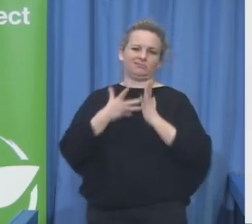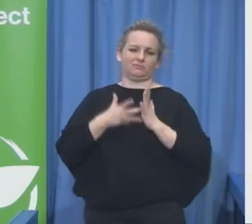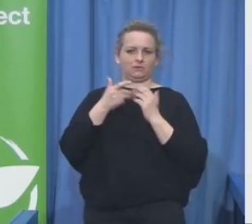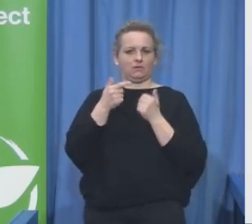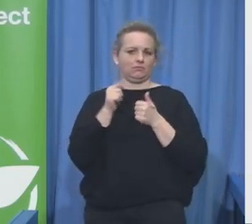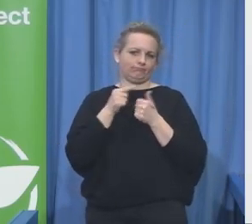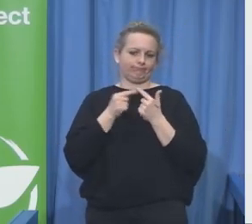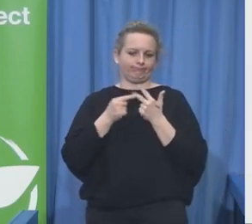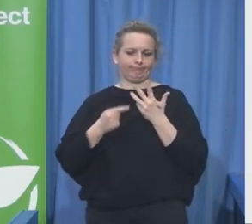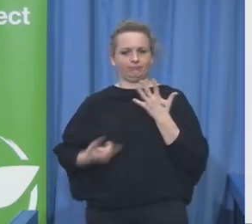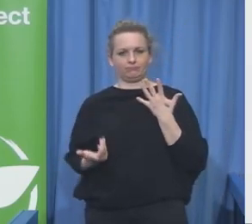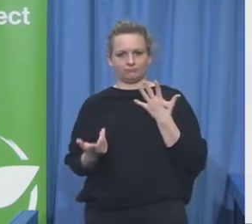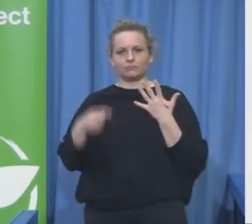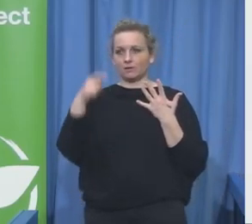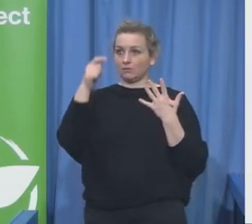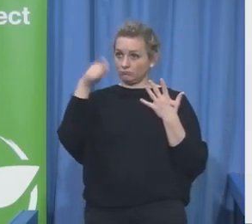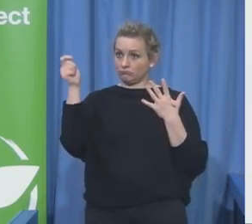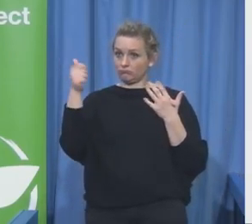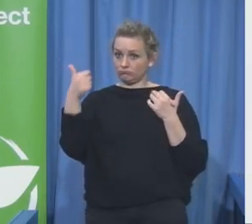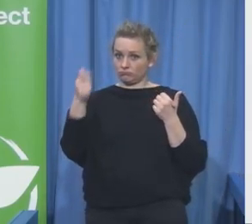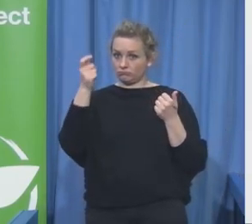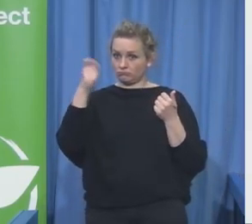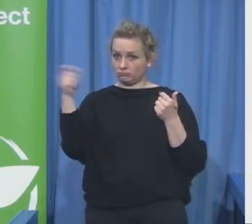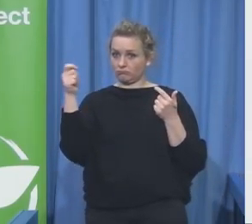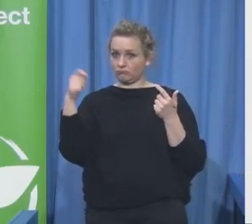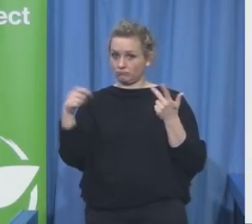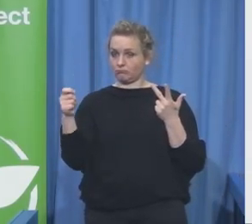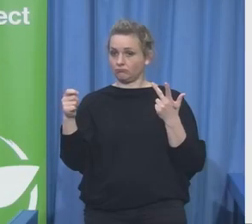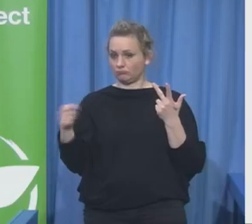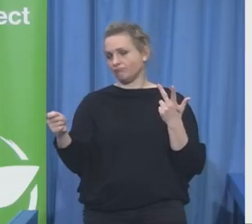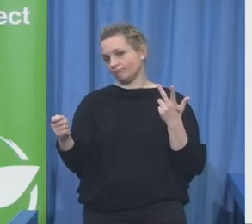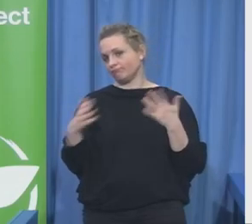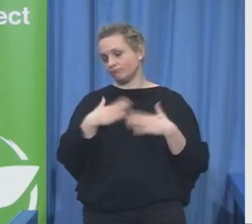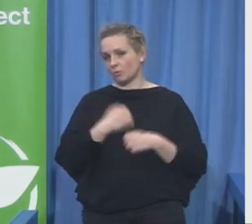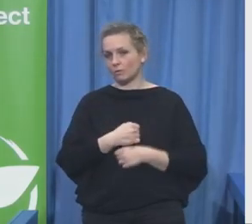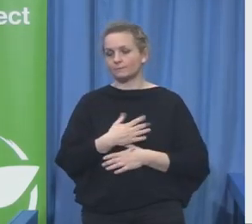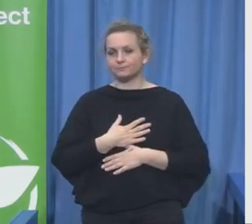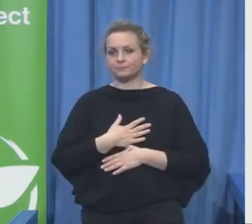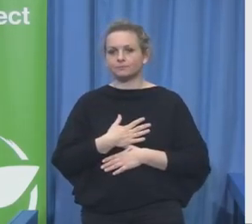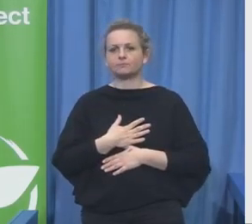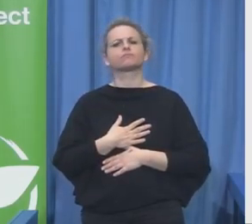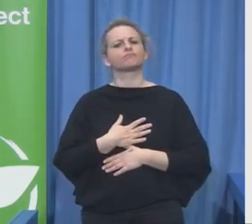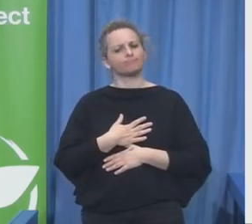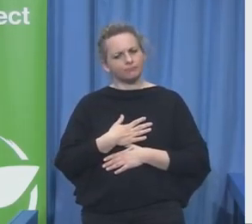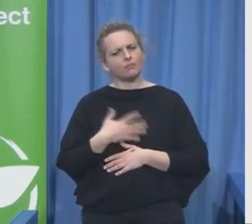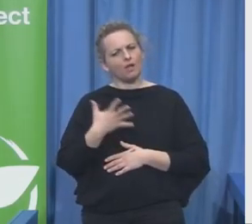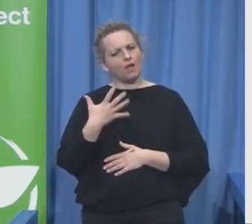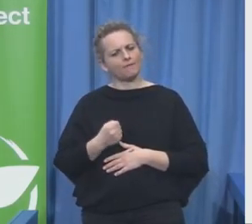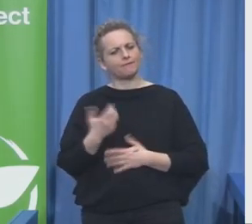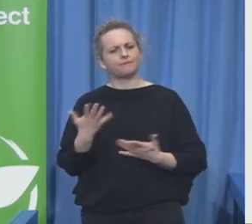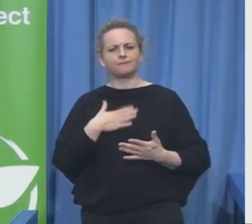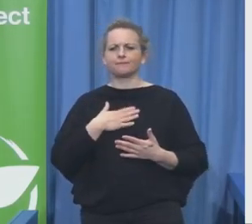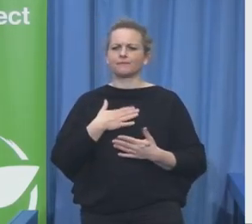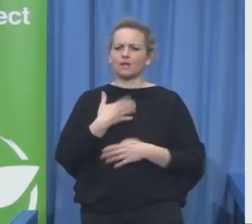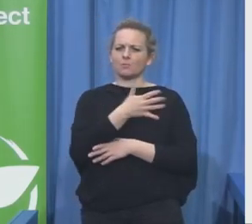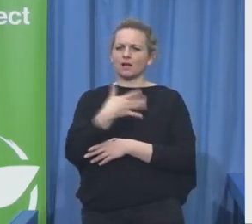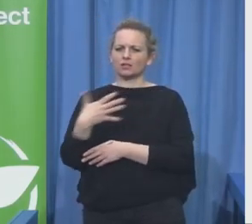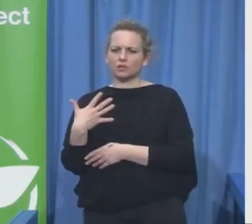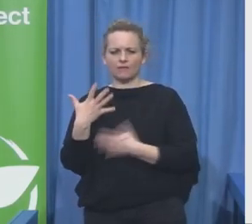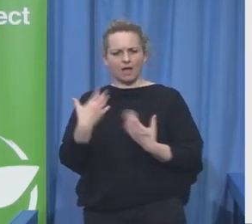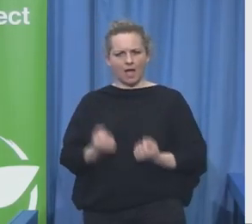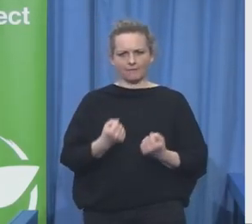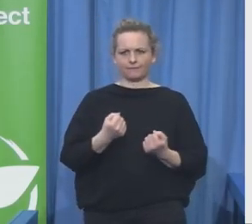access Microsoft technology gets free technical support globally from us. In America, we've got American Sign Language. We're working